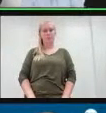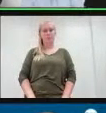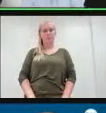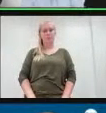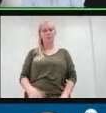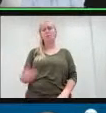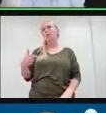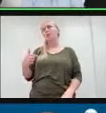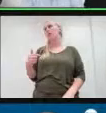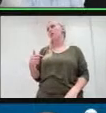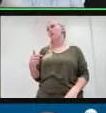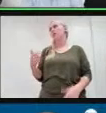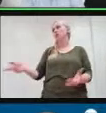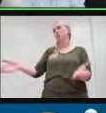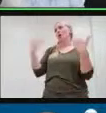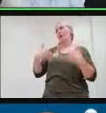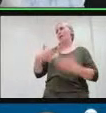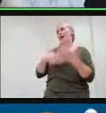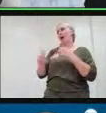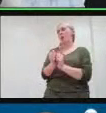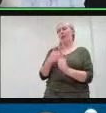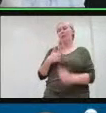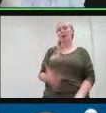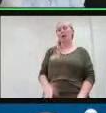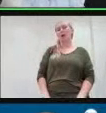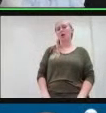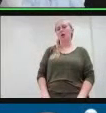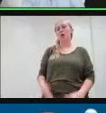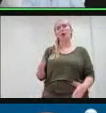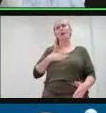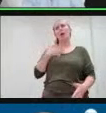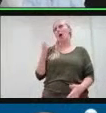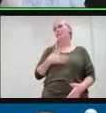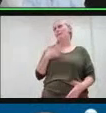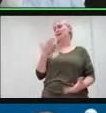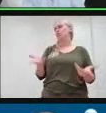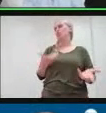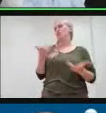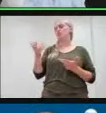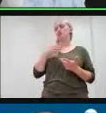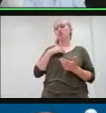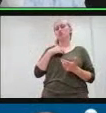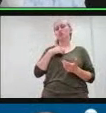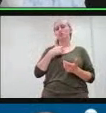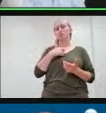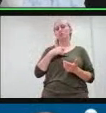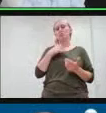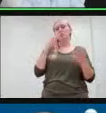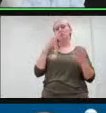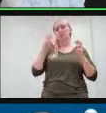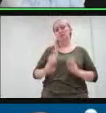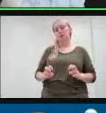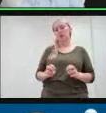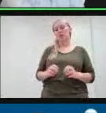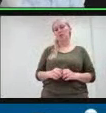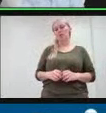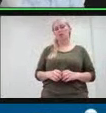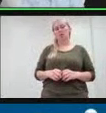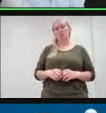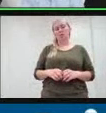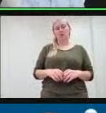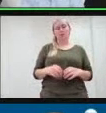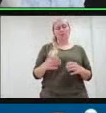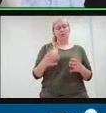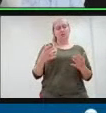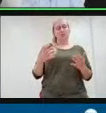Just come and hang out with me. I'll be happy to, sit down, and let's kind of make